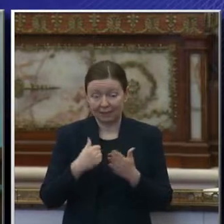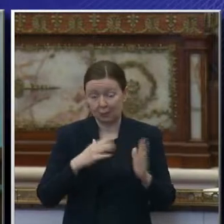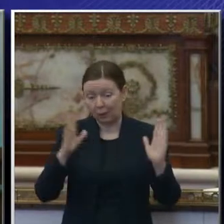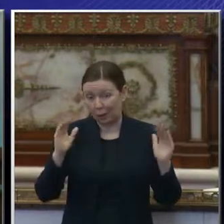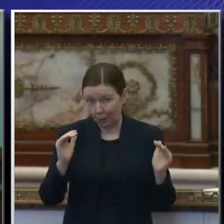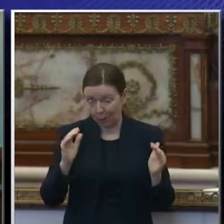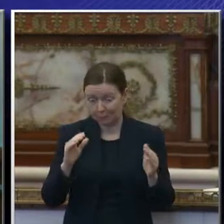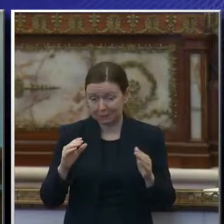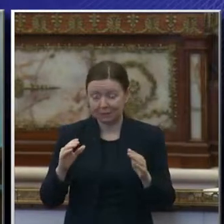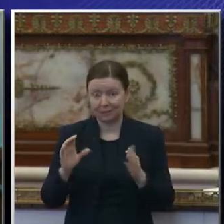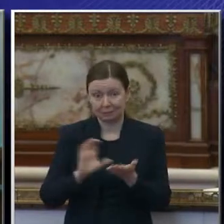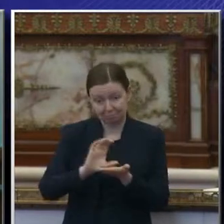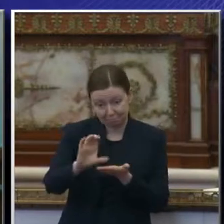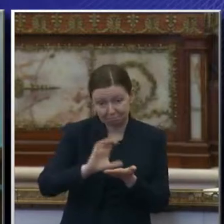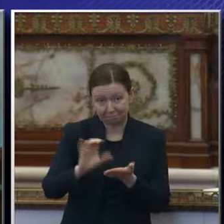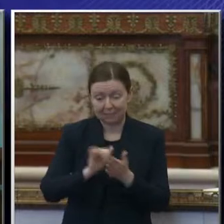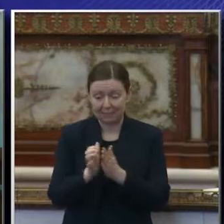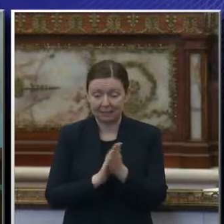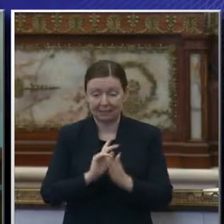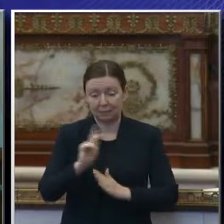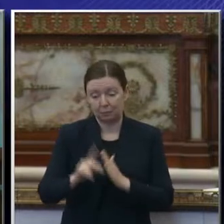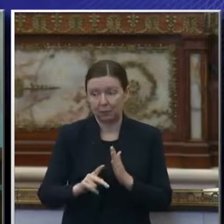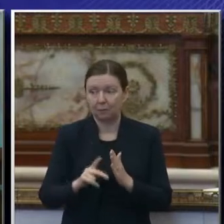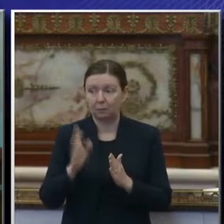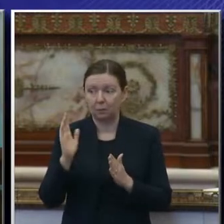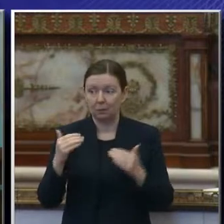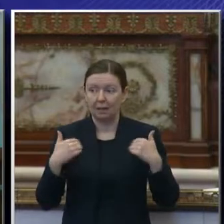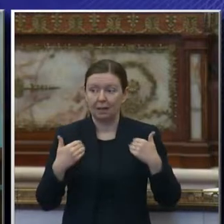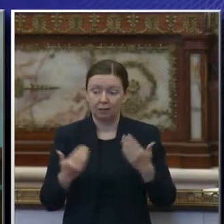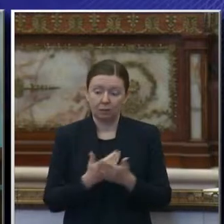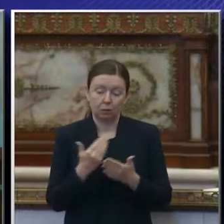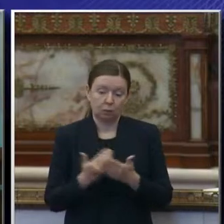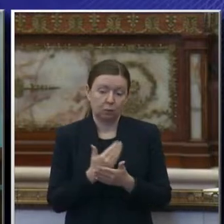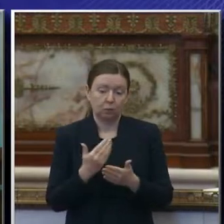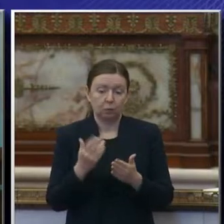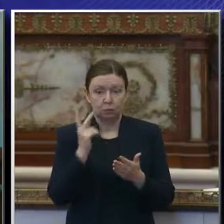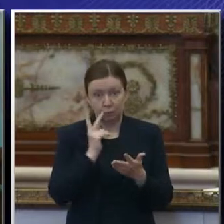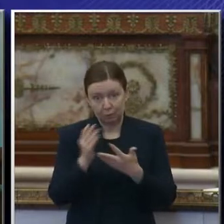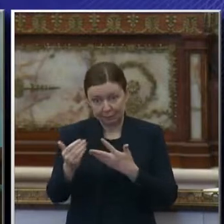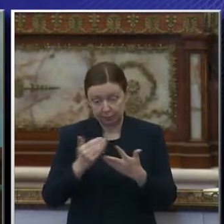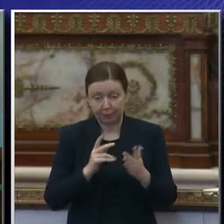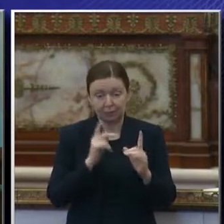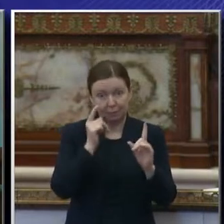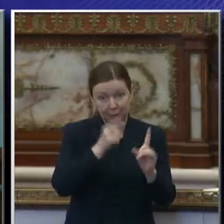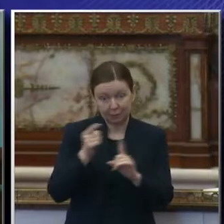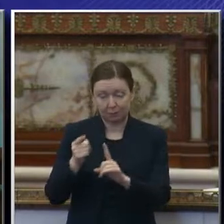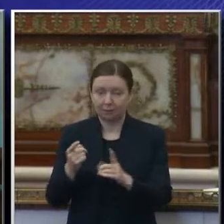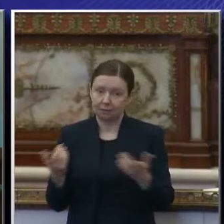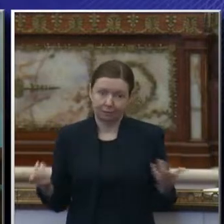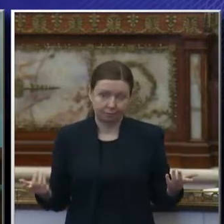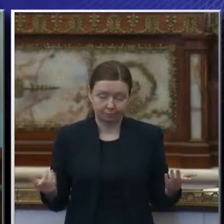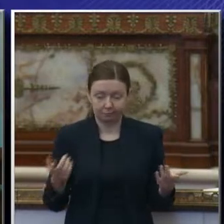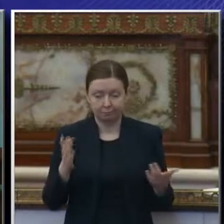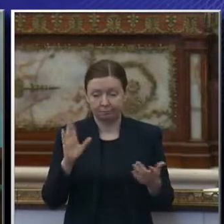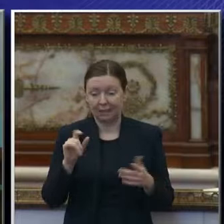put into that incentive program that would have sort of new sort of transparency and benchmarks was by